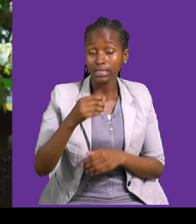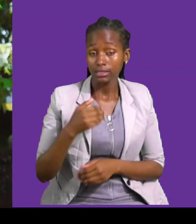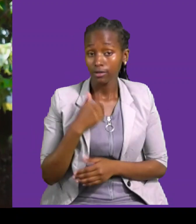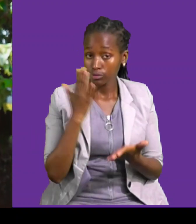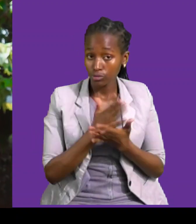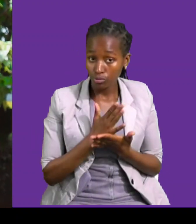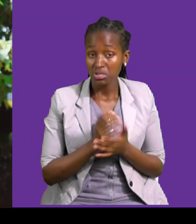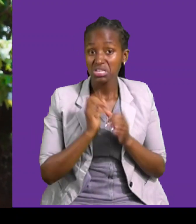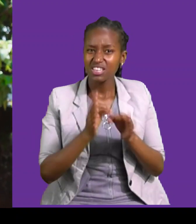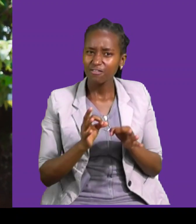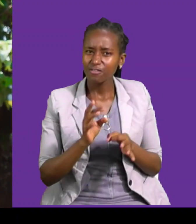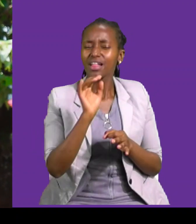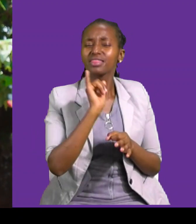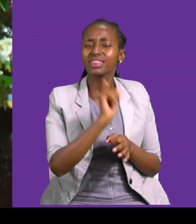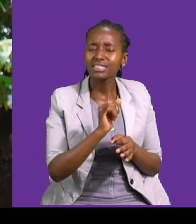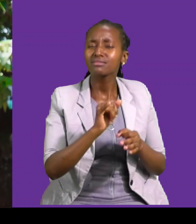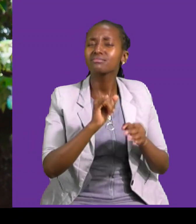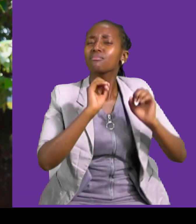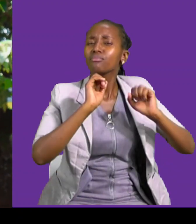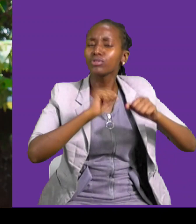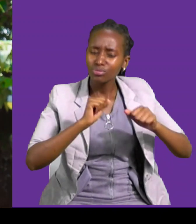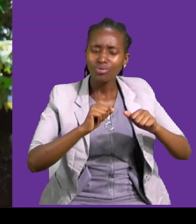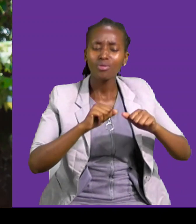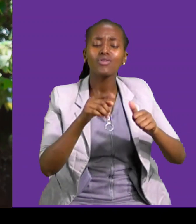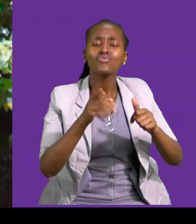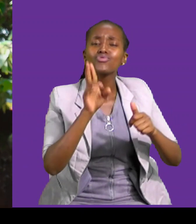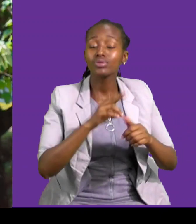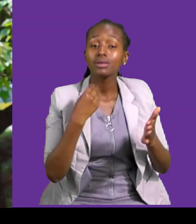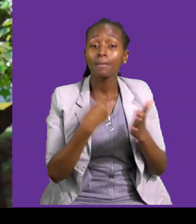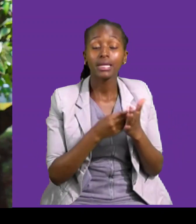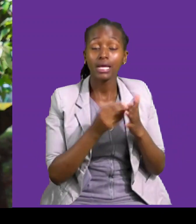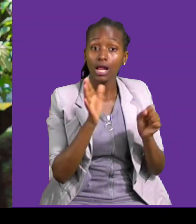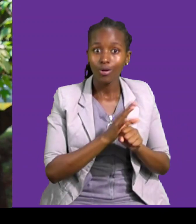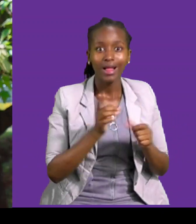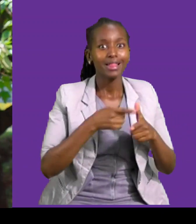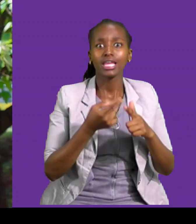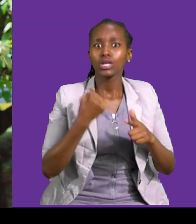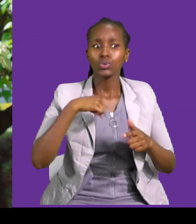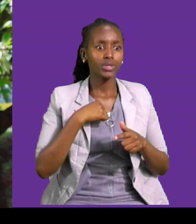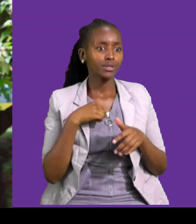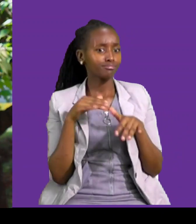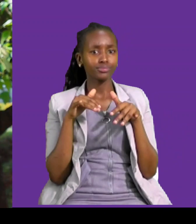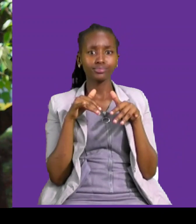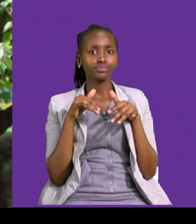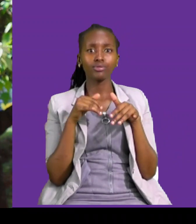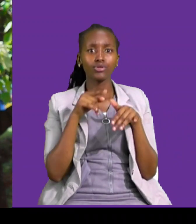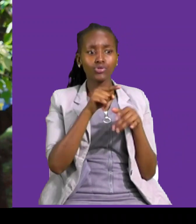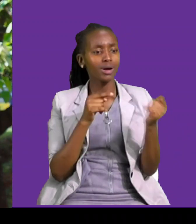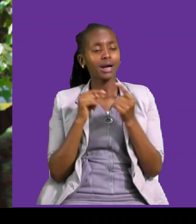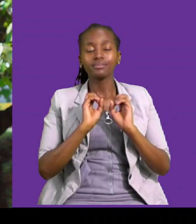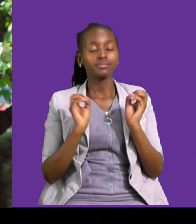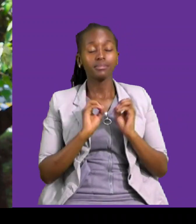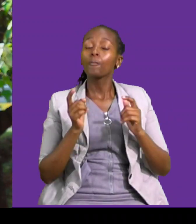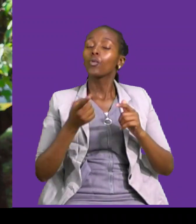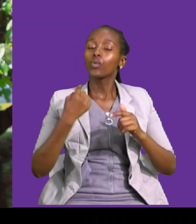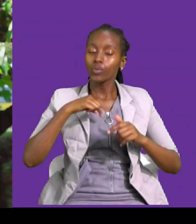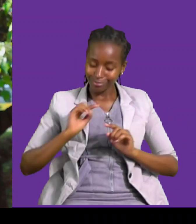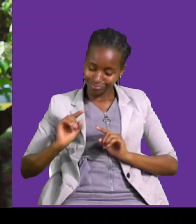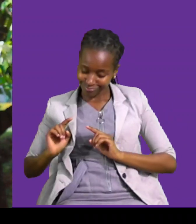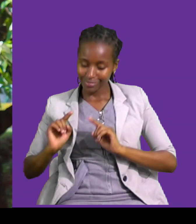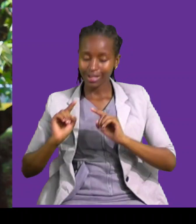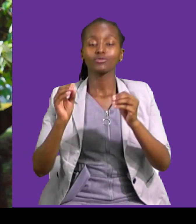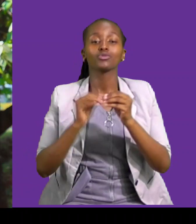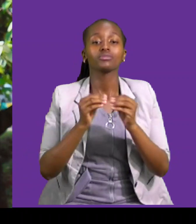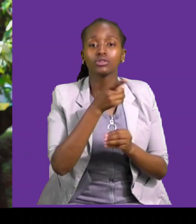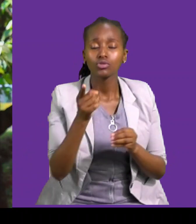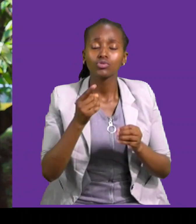added complexity for most of the people. So we bring the conference to them. We try to make the number of steps between them and connecting and